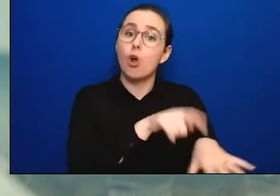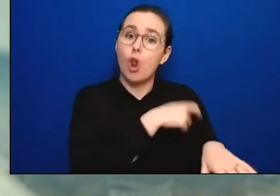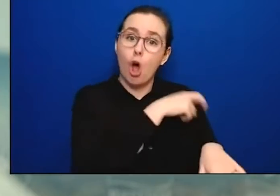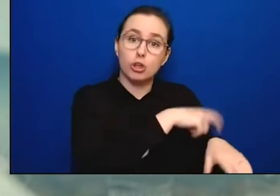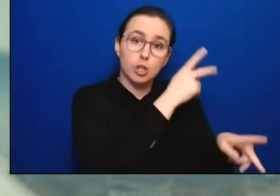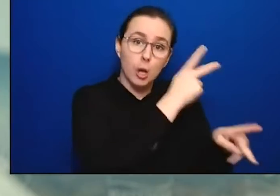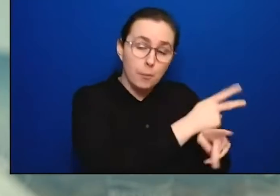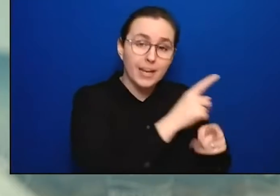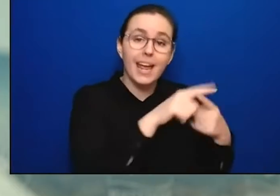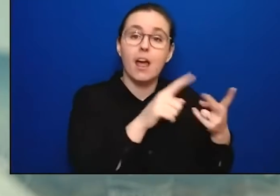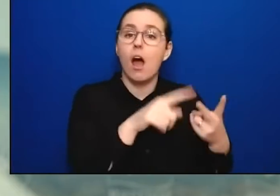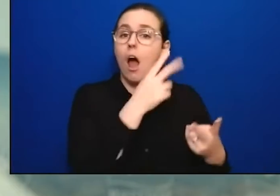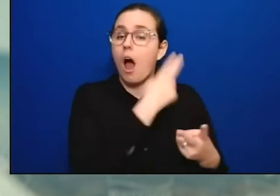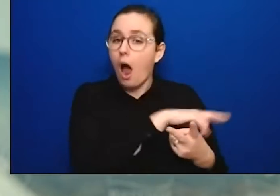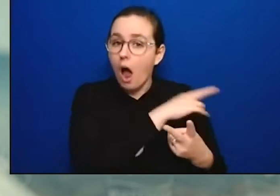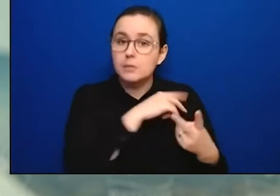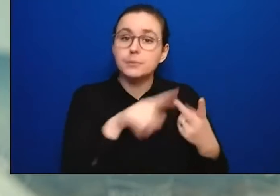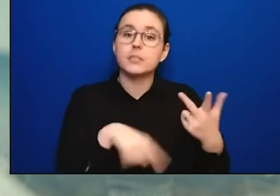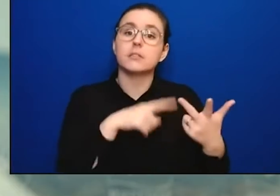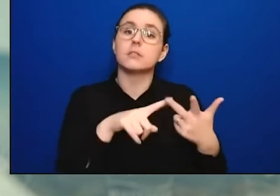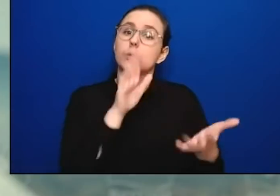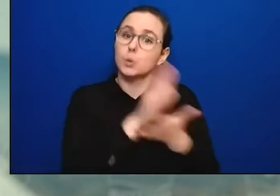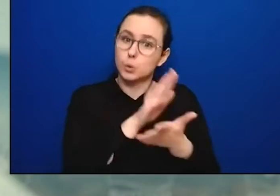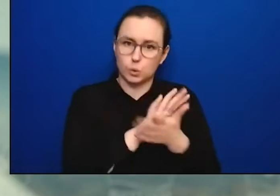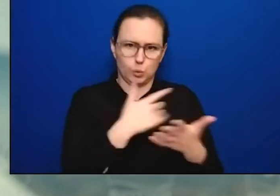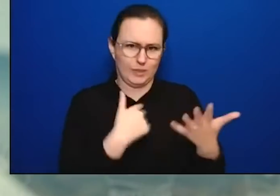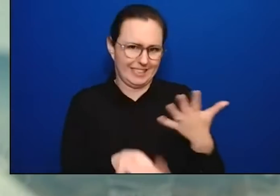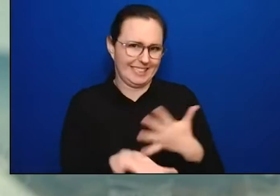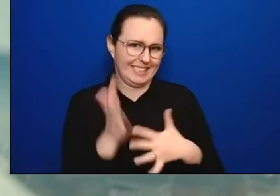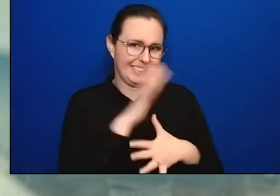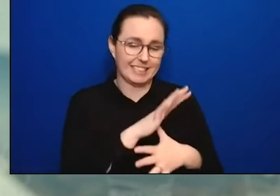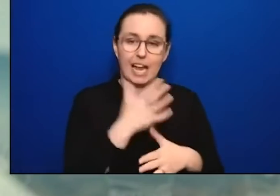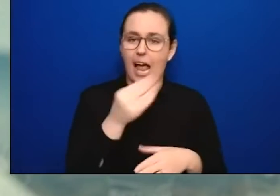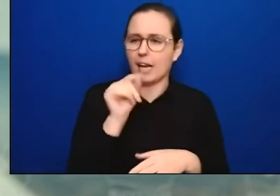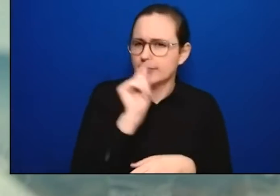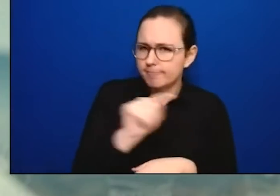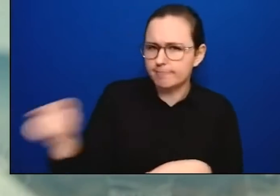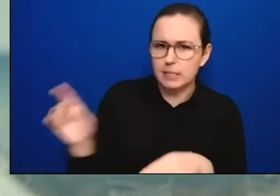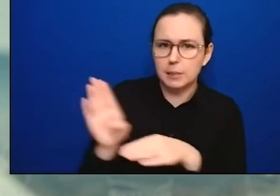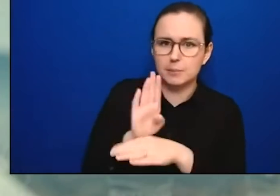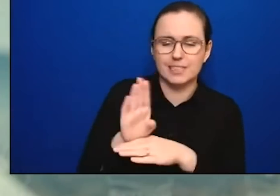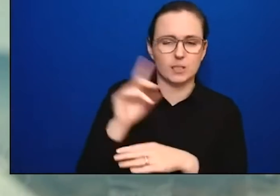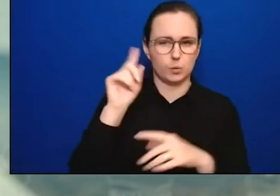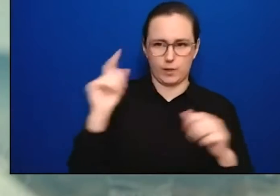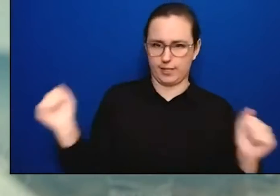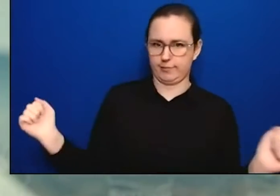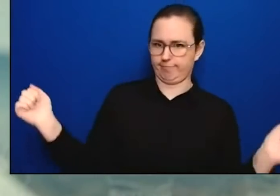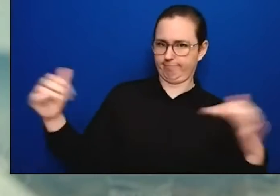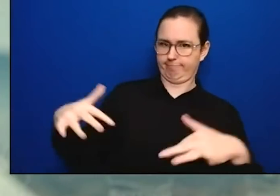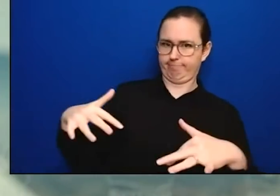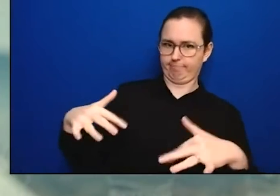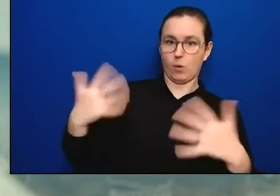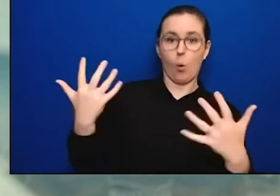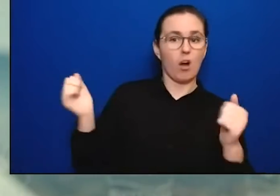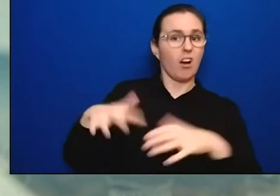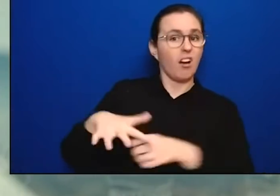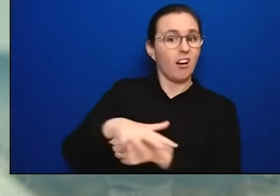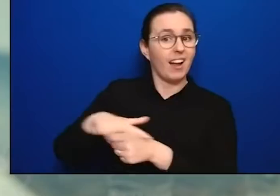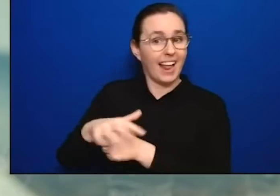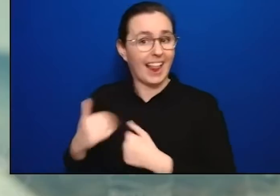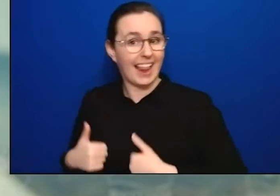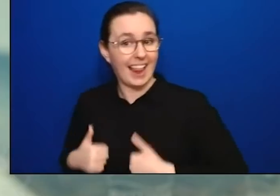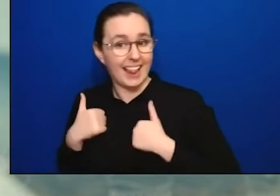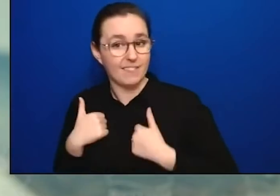Why are we giving priority to long-term care and to acute care and to schools and to certain